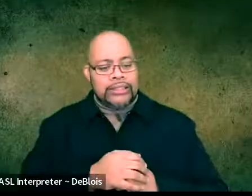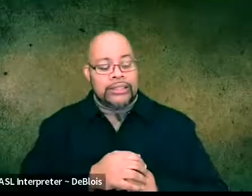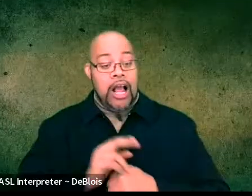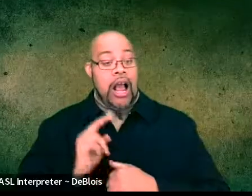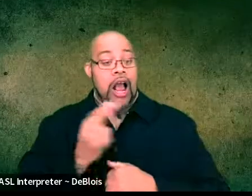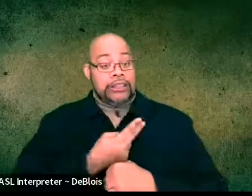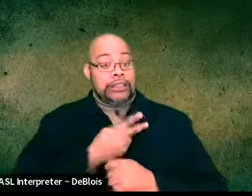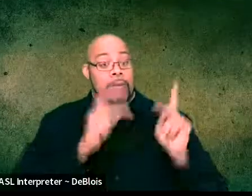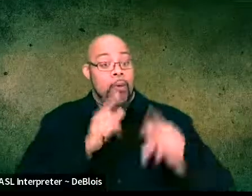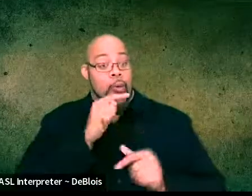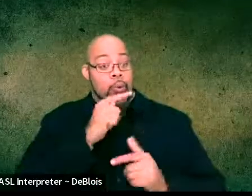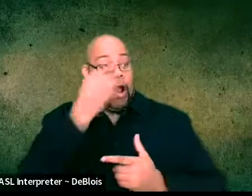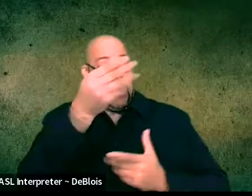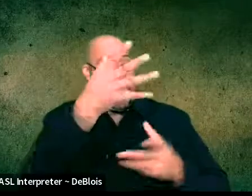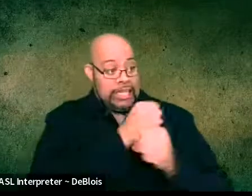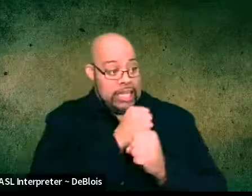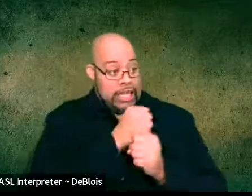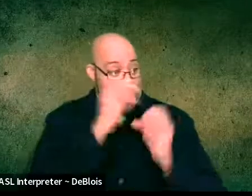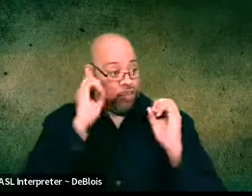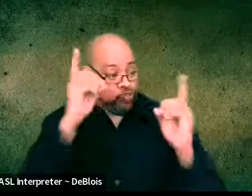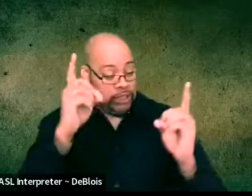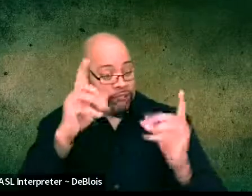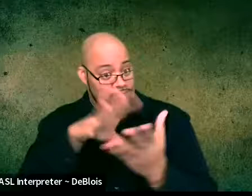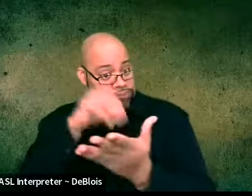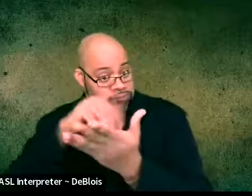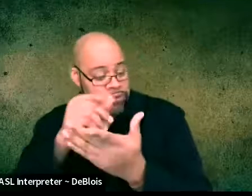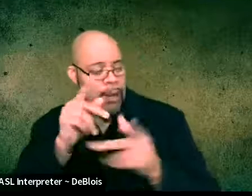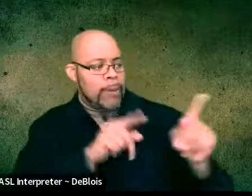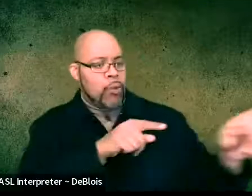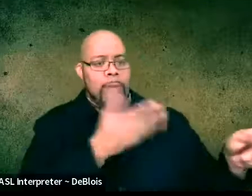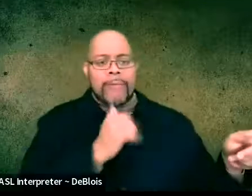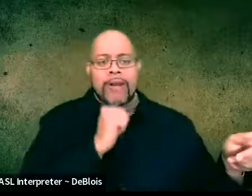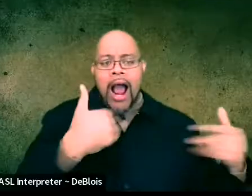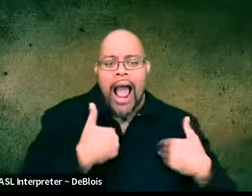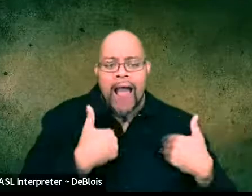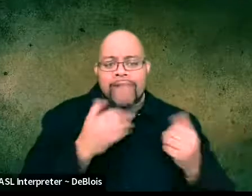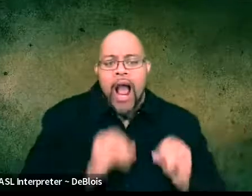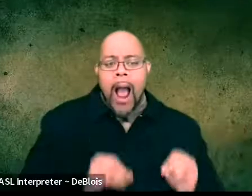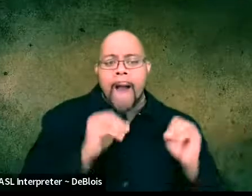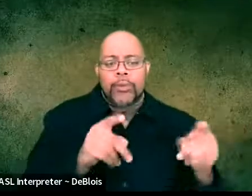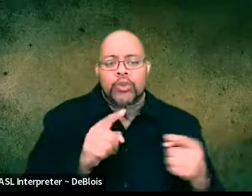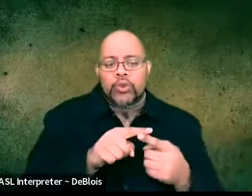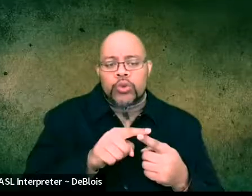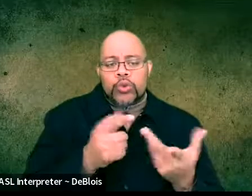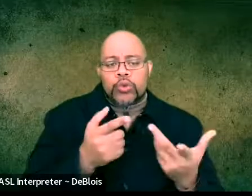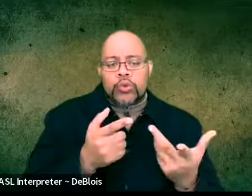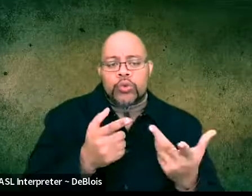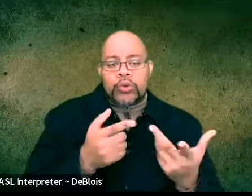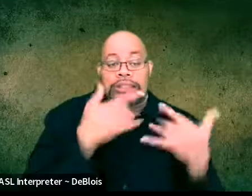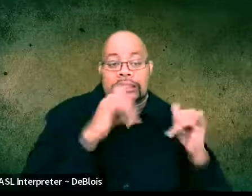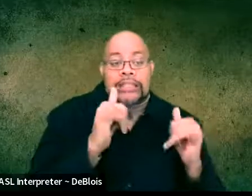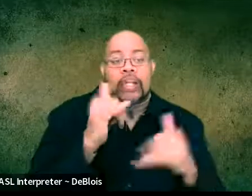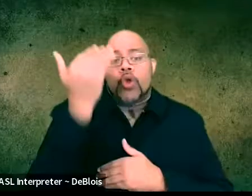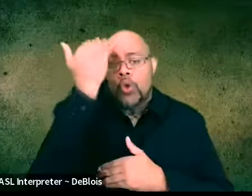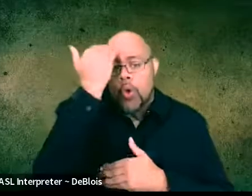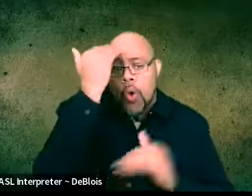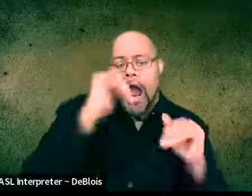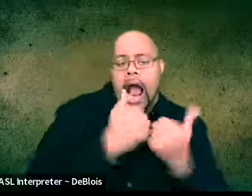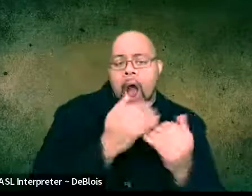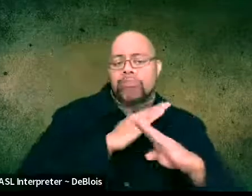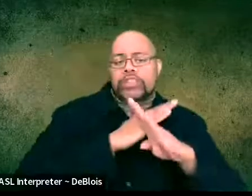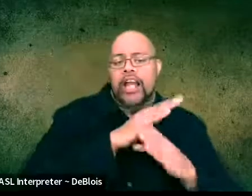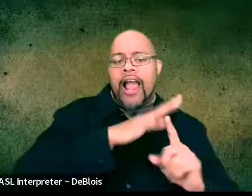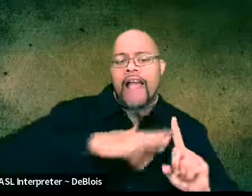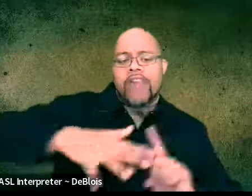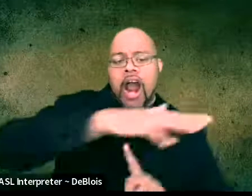us people that are out getting this education and those that may not have the opportunity to. At least they still know how to protect the